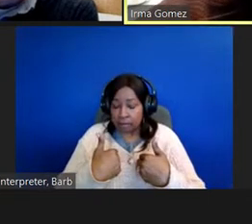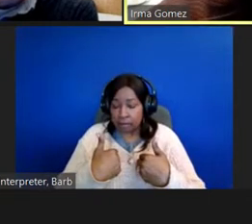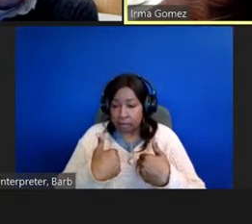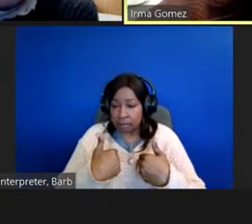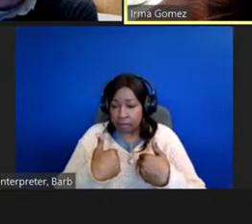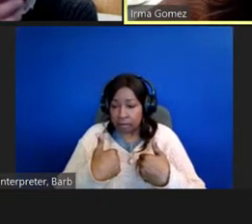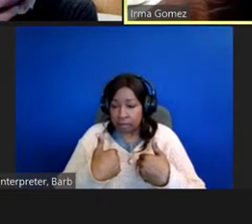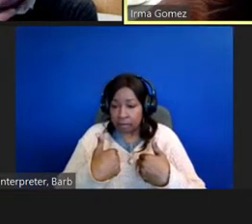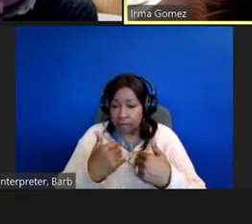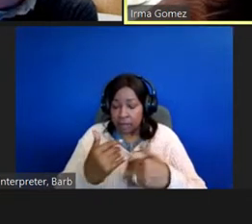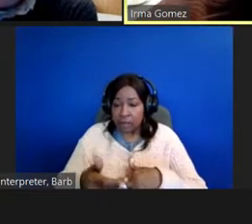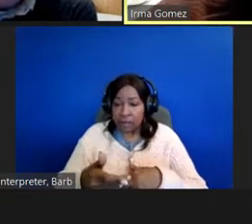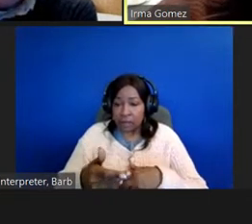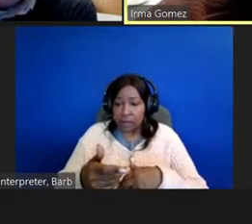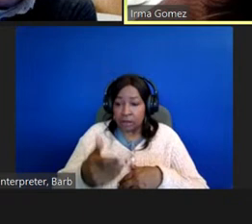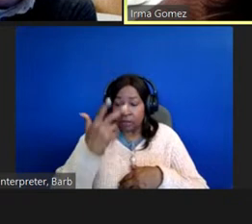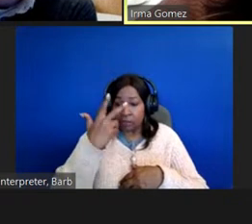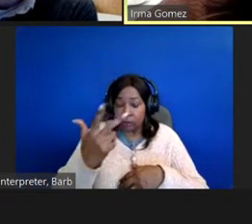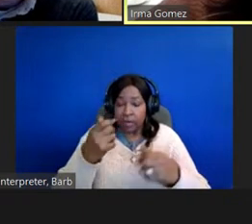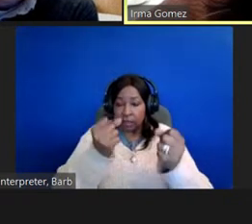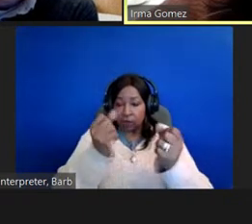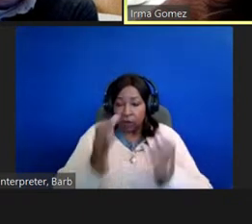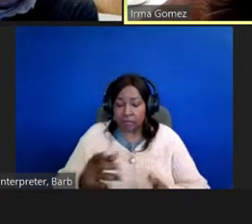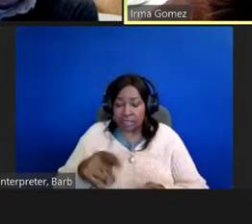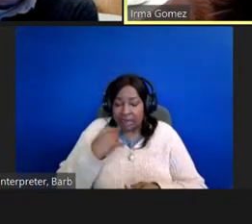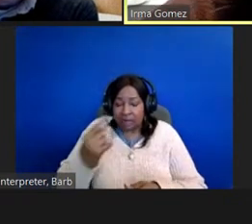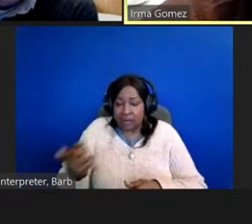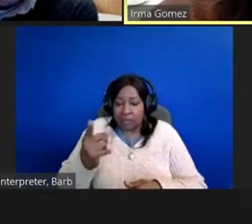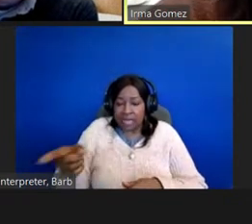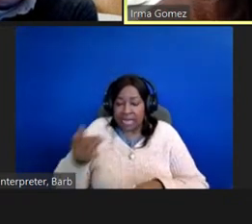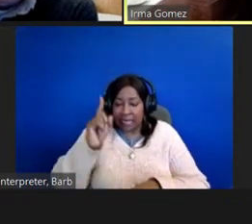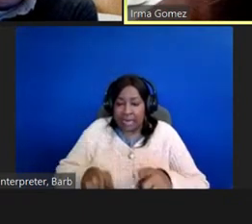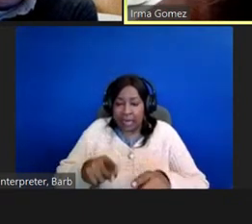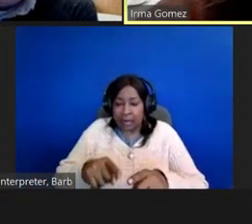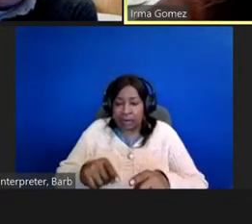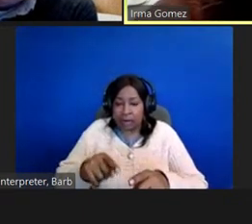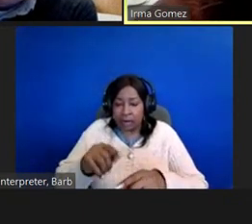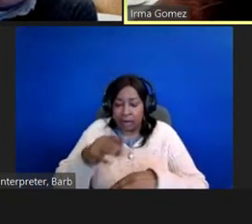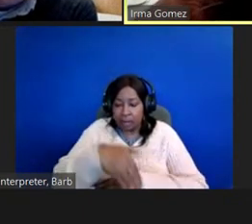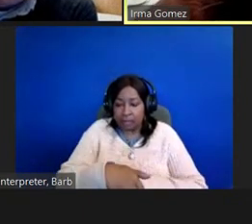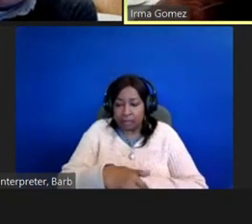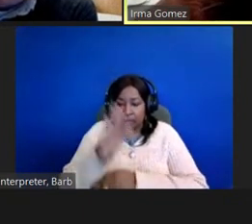who have had three drivers tell them that they cannot put up the seat